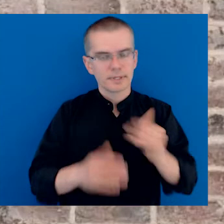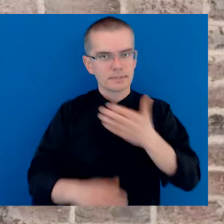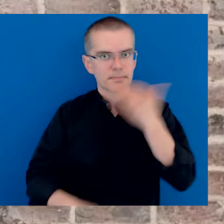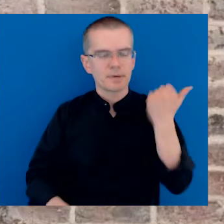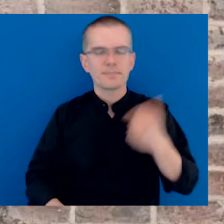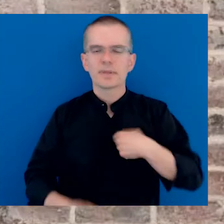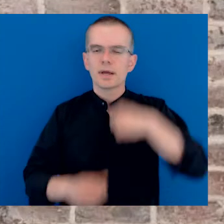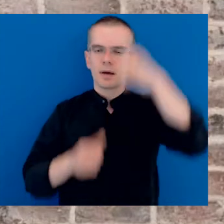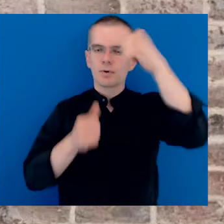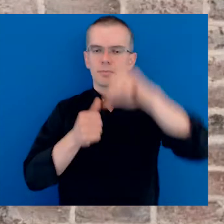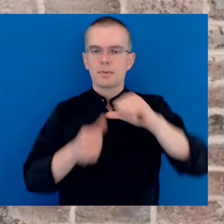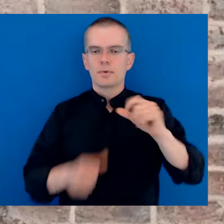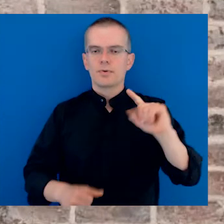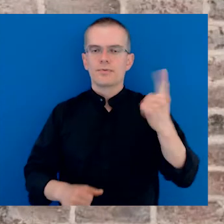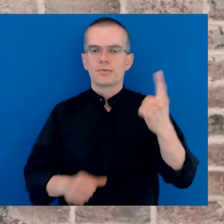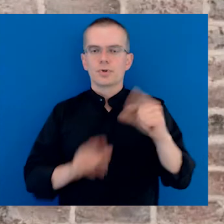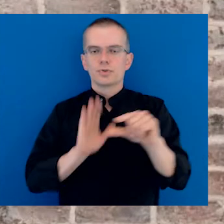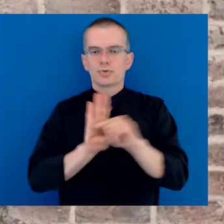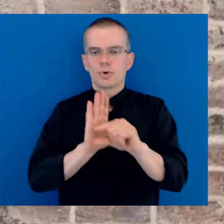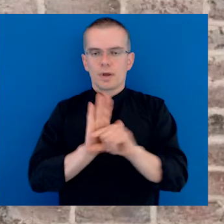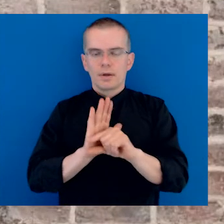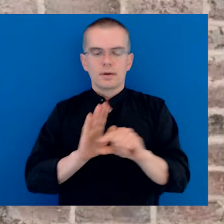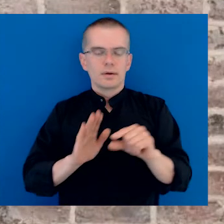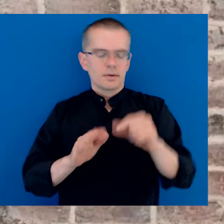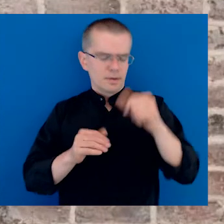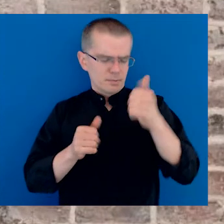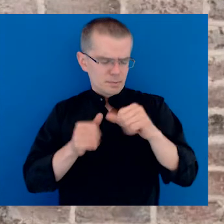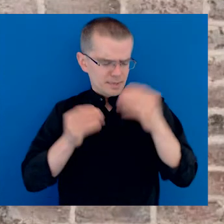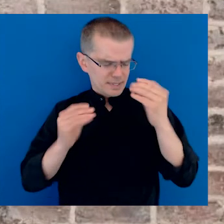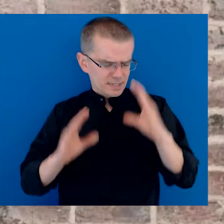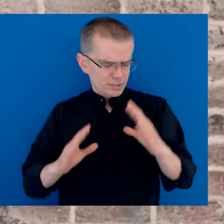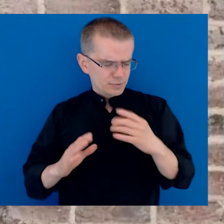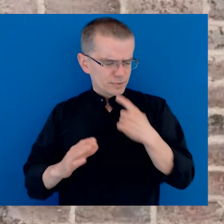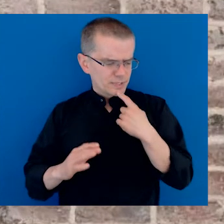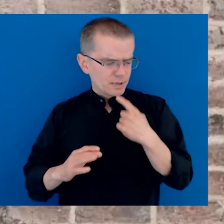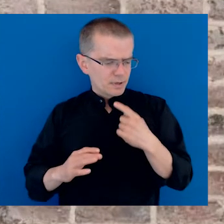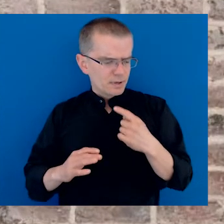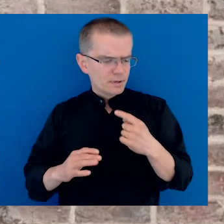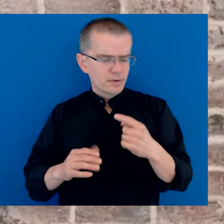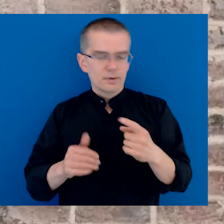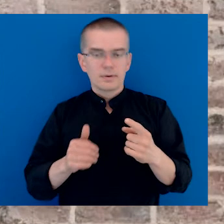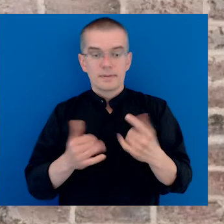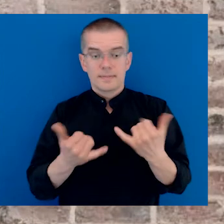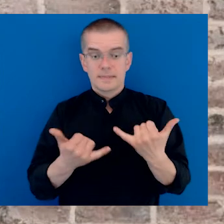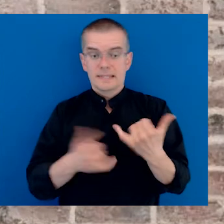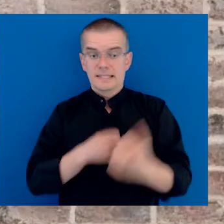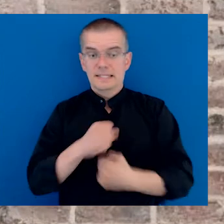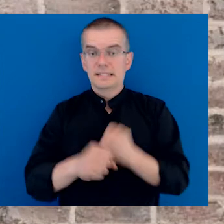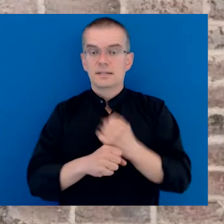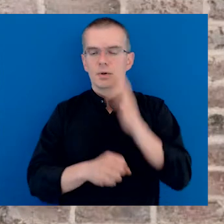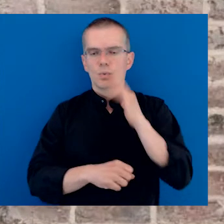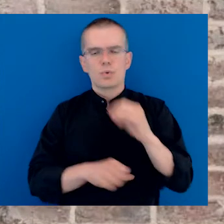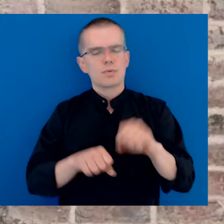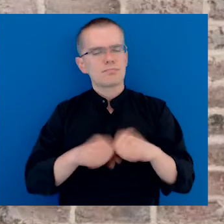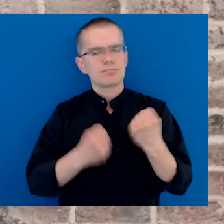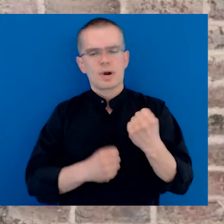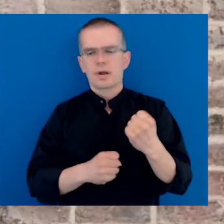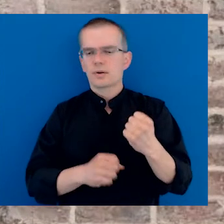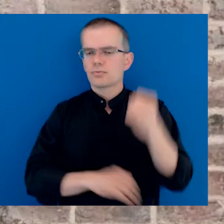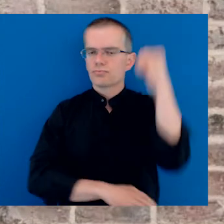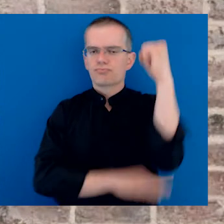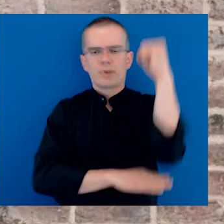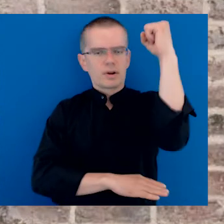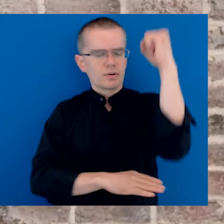grade, the teacher saying at the start of the year, we're going to break a record for our school this year. We are going